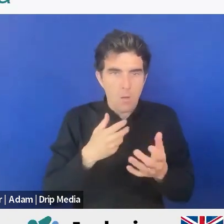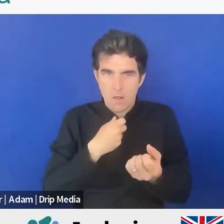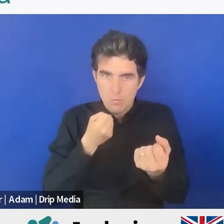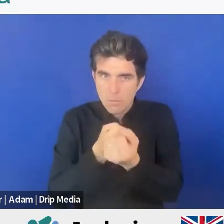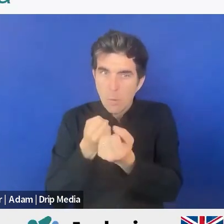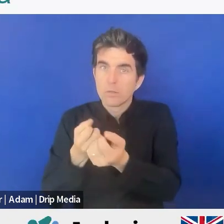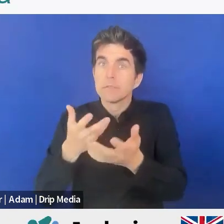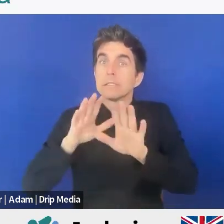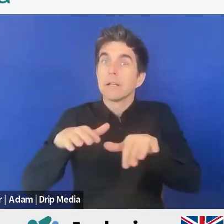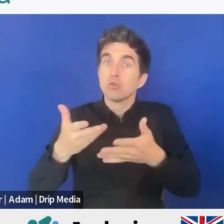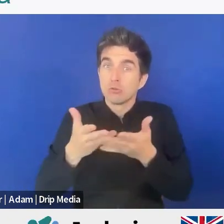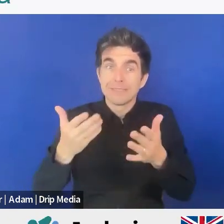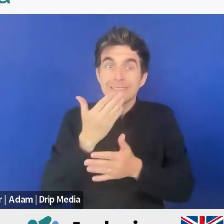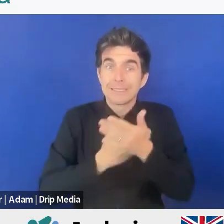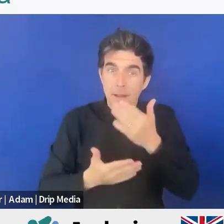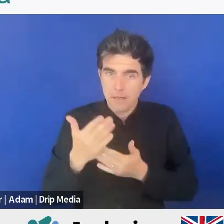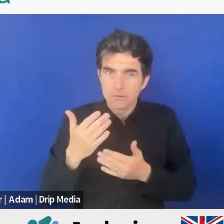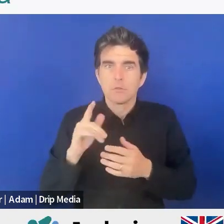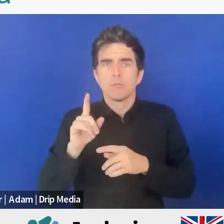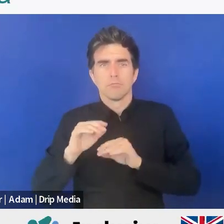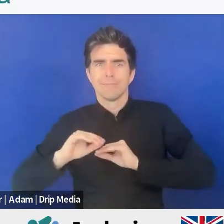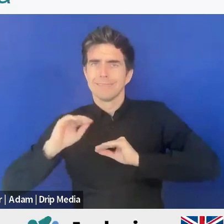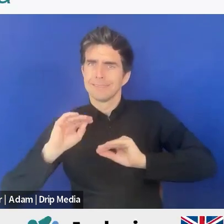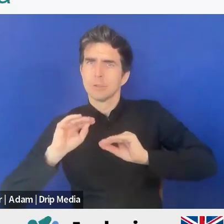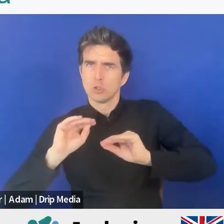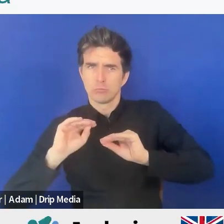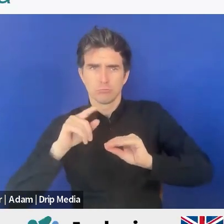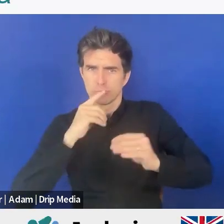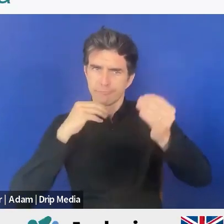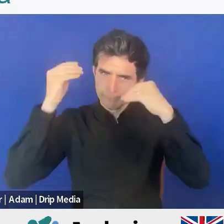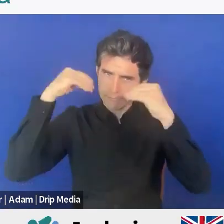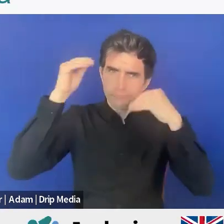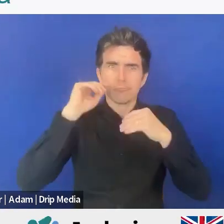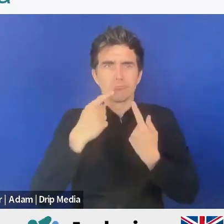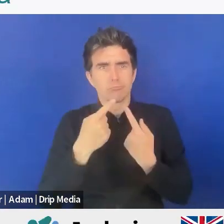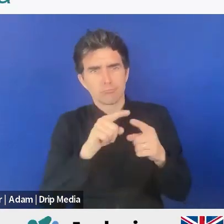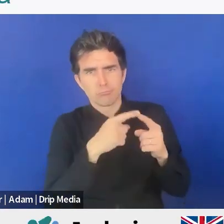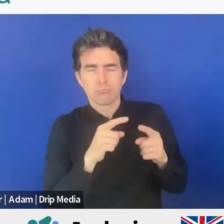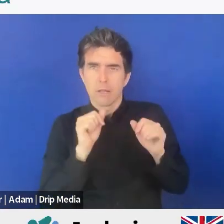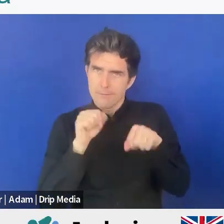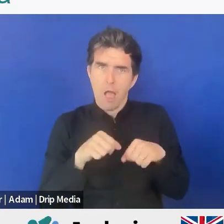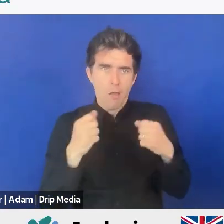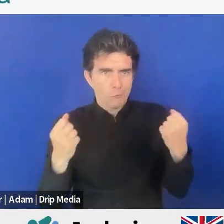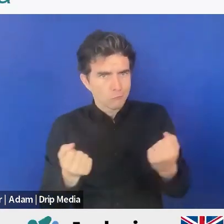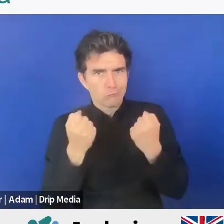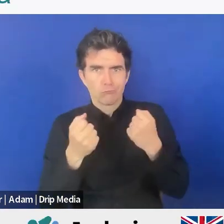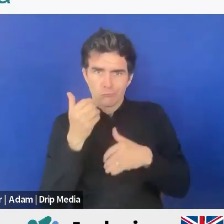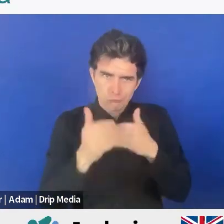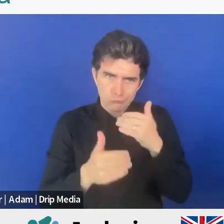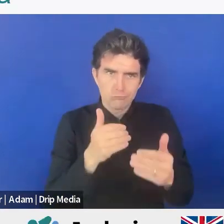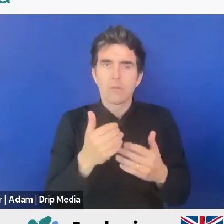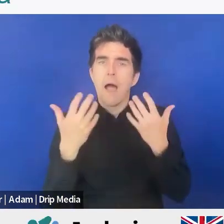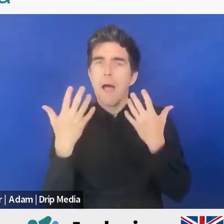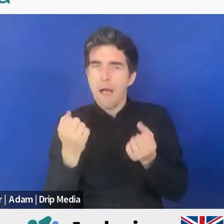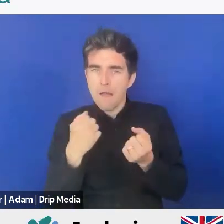teacher training and the various other practical steps that are needed. If there's some specific points on that, because I know I may not have stuck completely